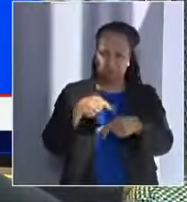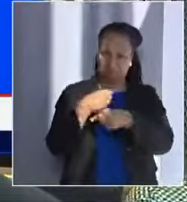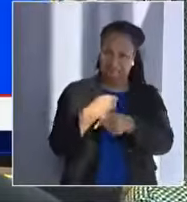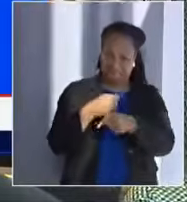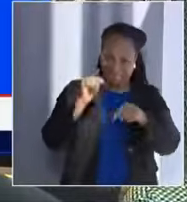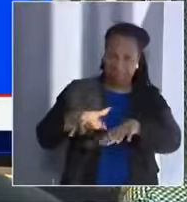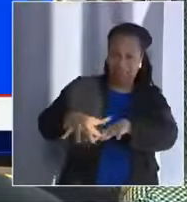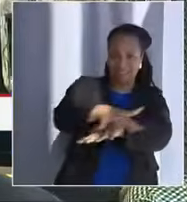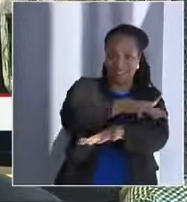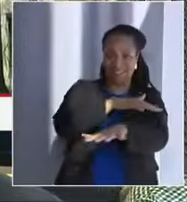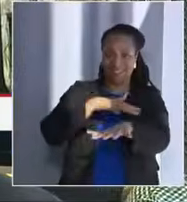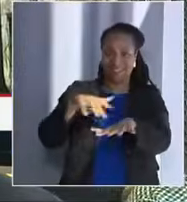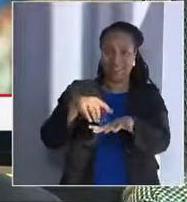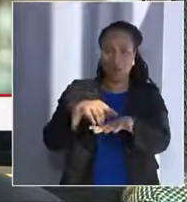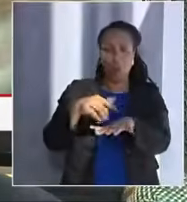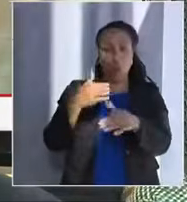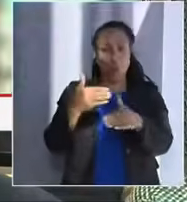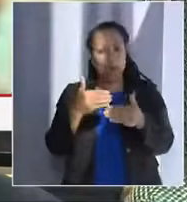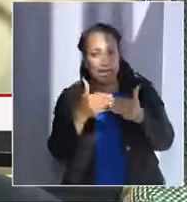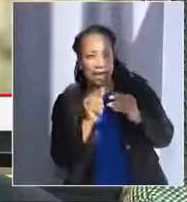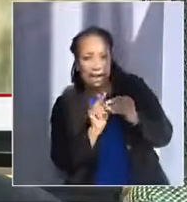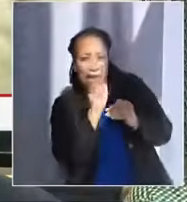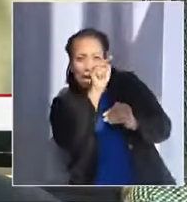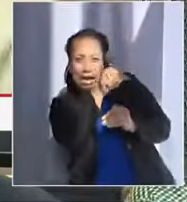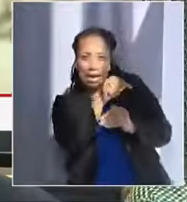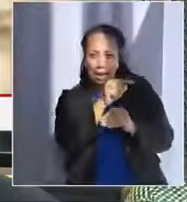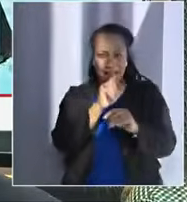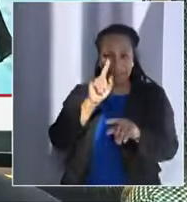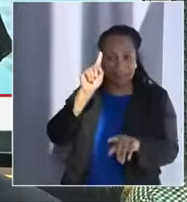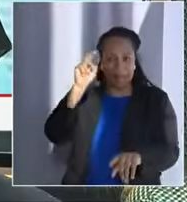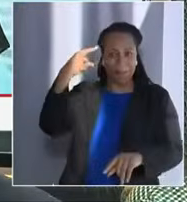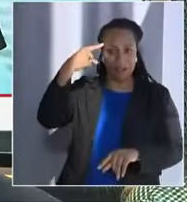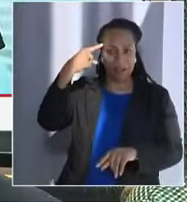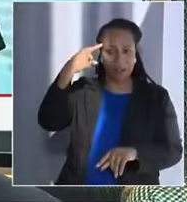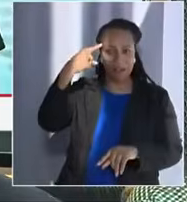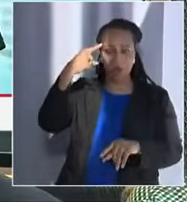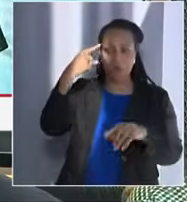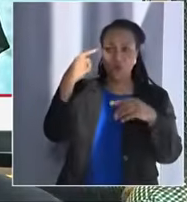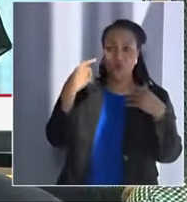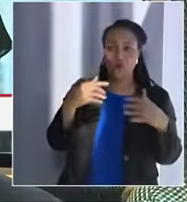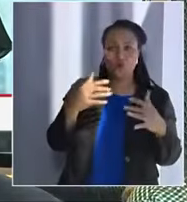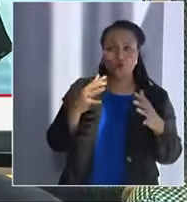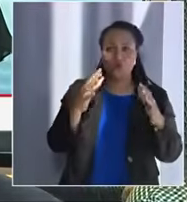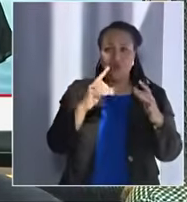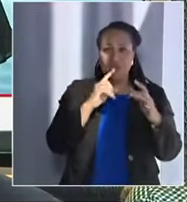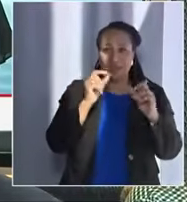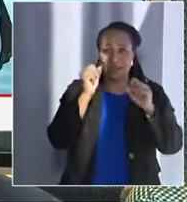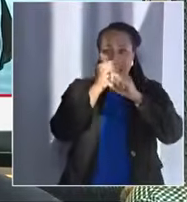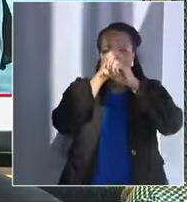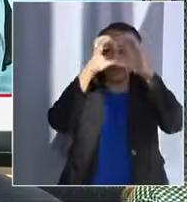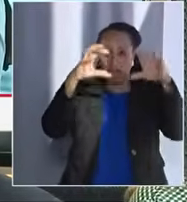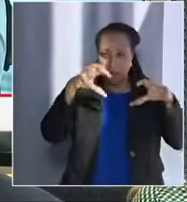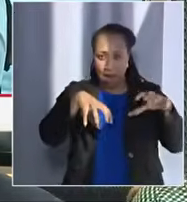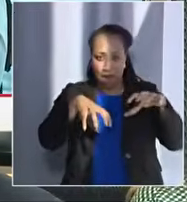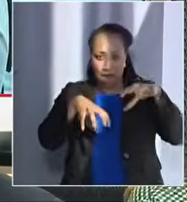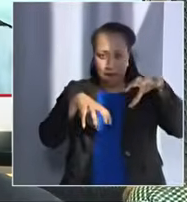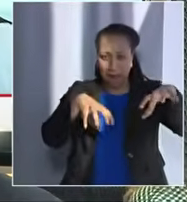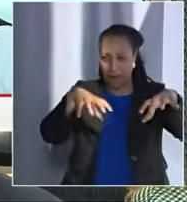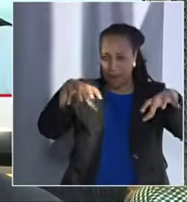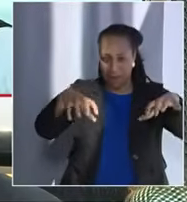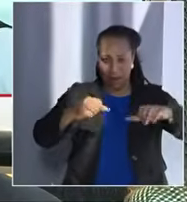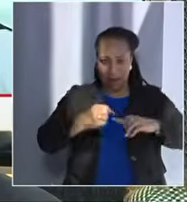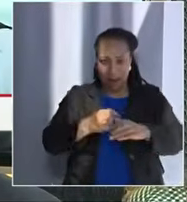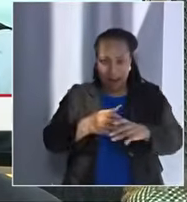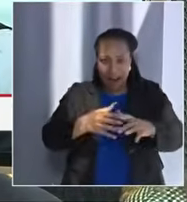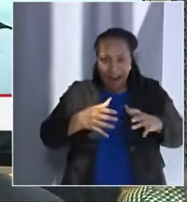vision. We are bringing together policy, business, health, technology, and the environment in a